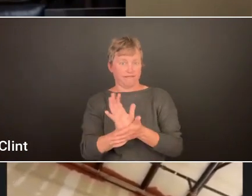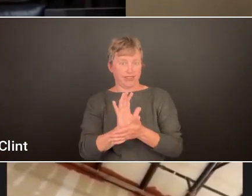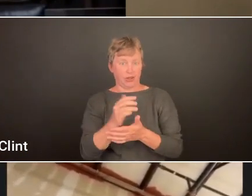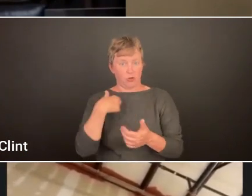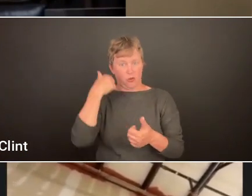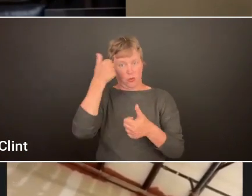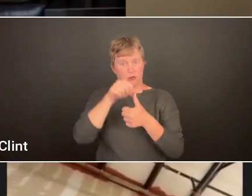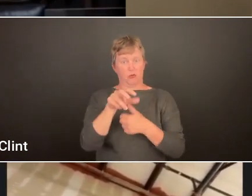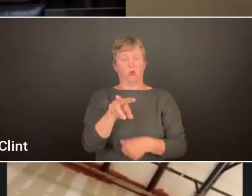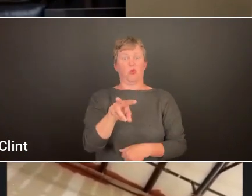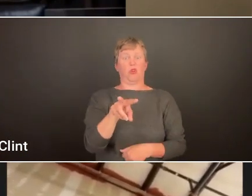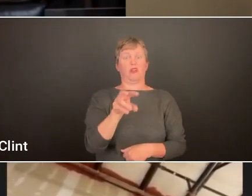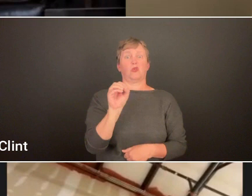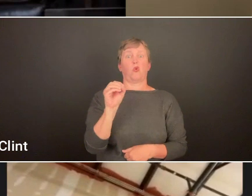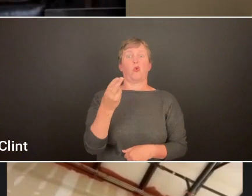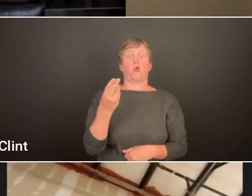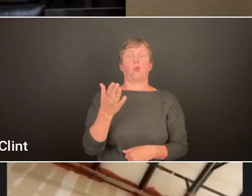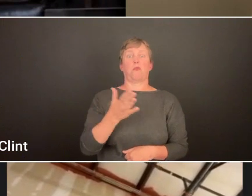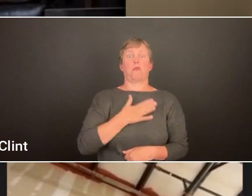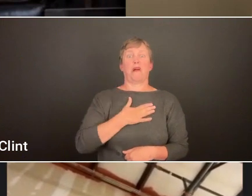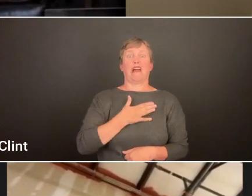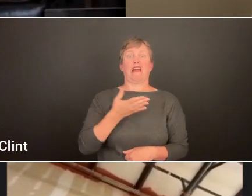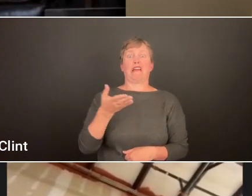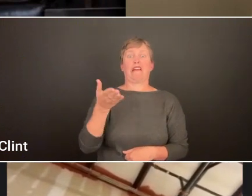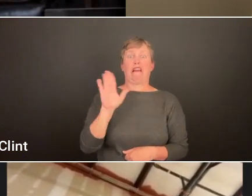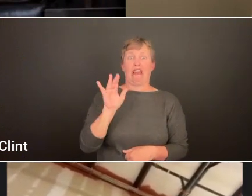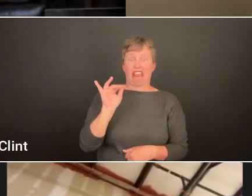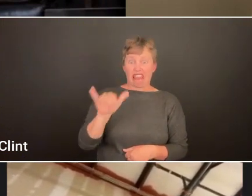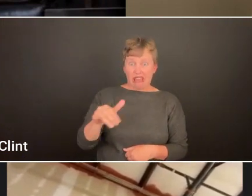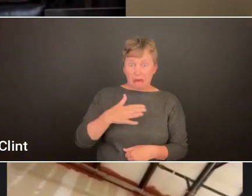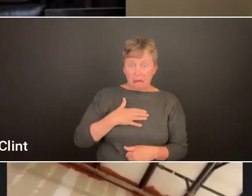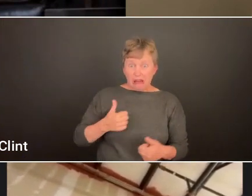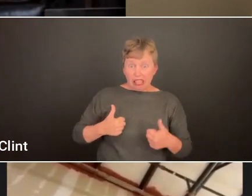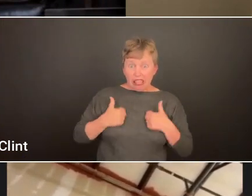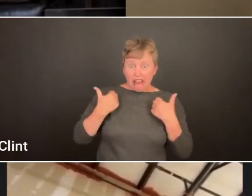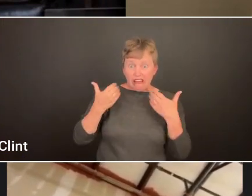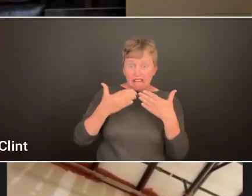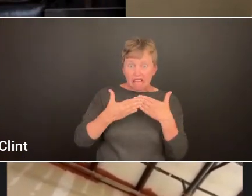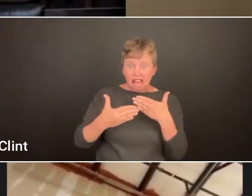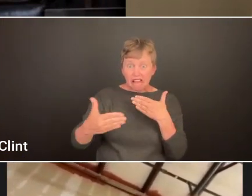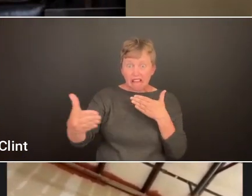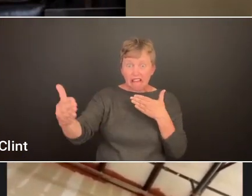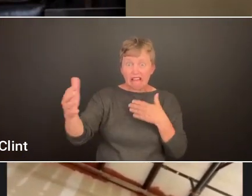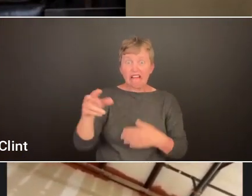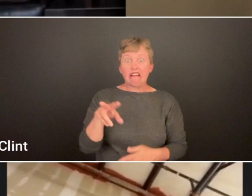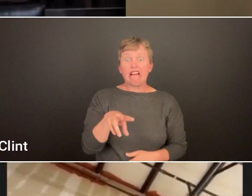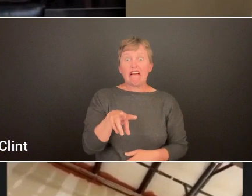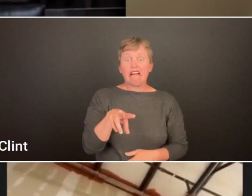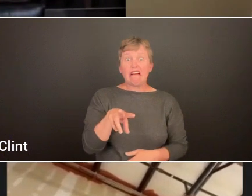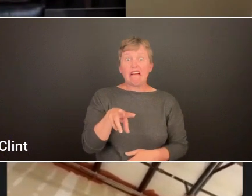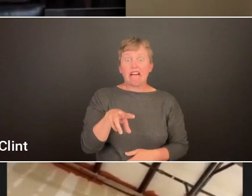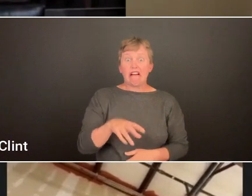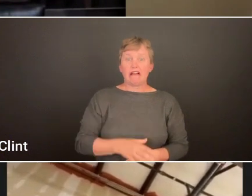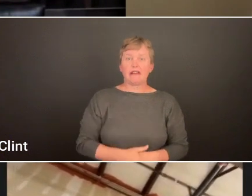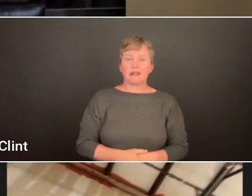after seeing that video at Shepherd, I was almost the same way. I was like, oh my God, that's what I have to look forward to. Yeah.